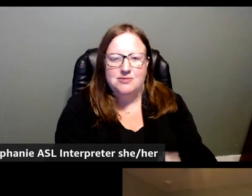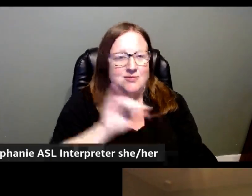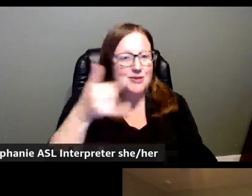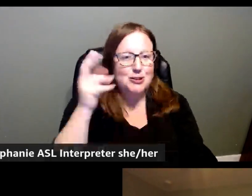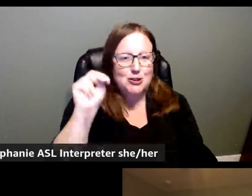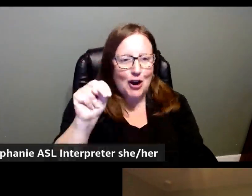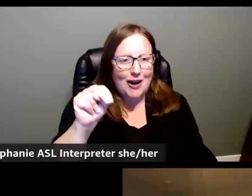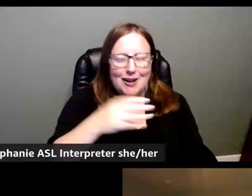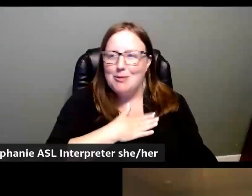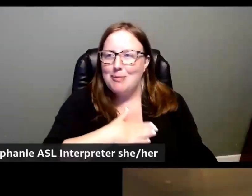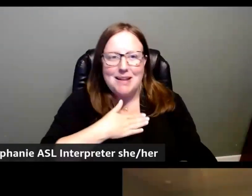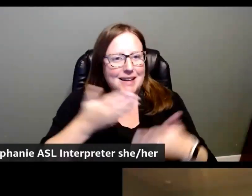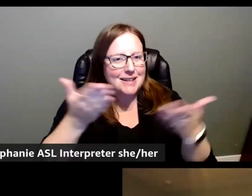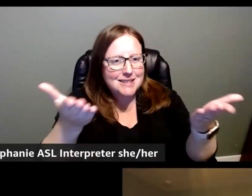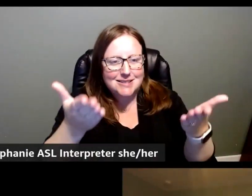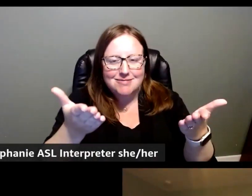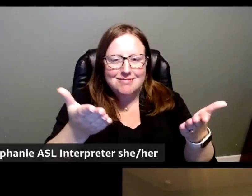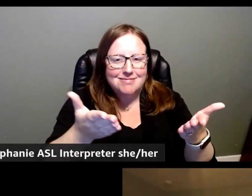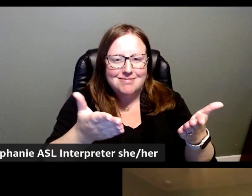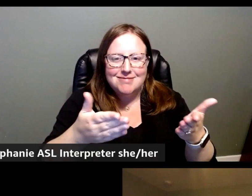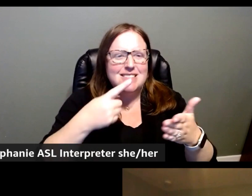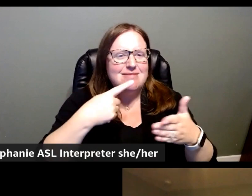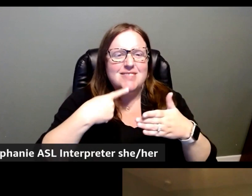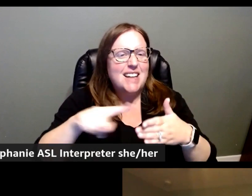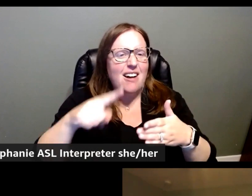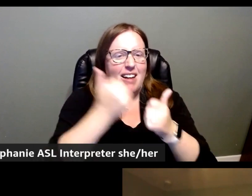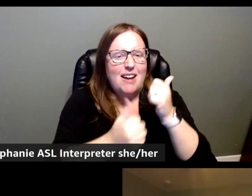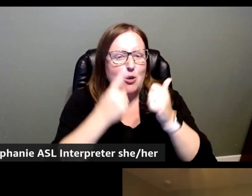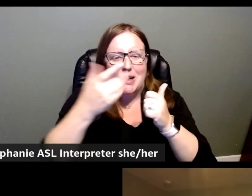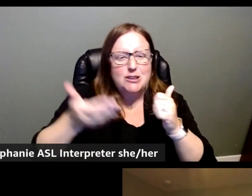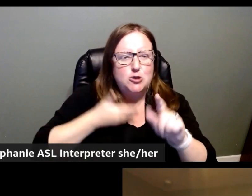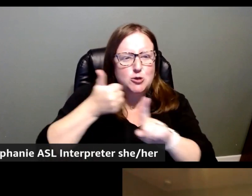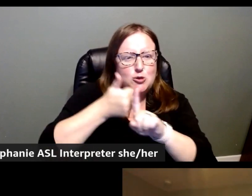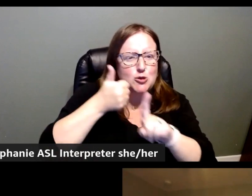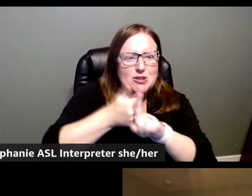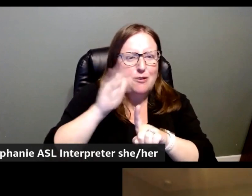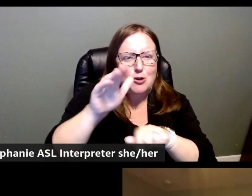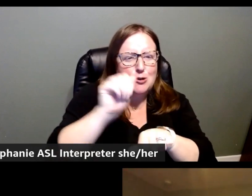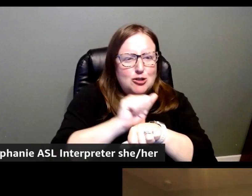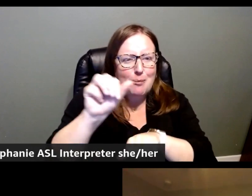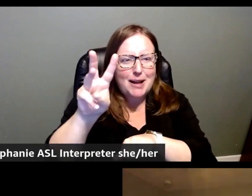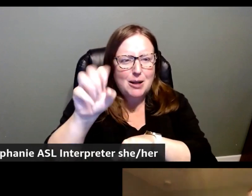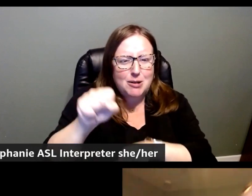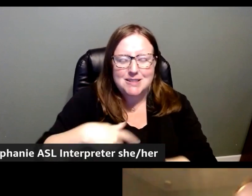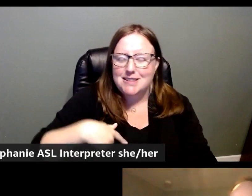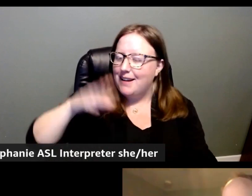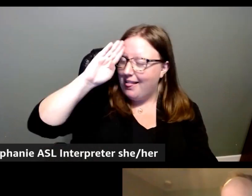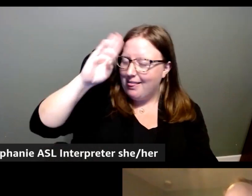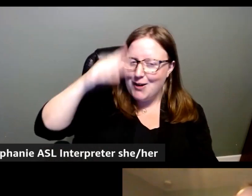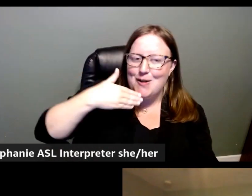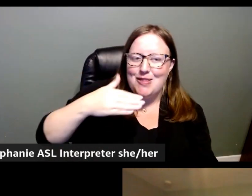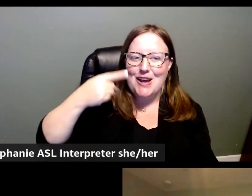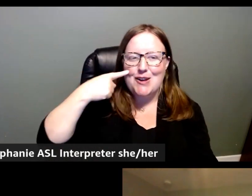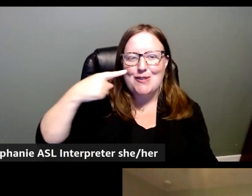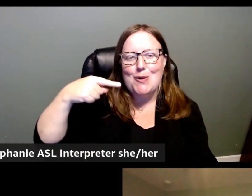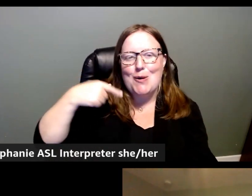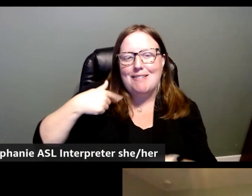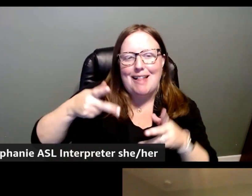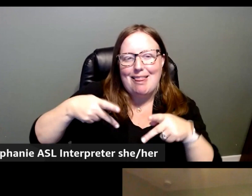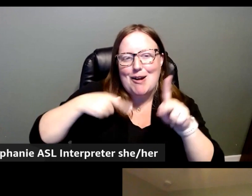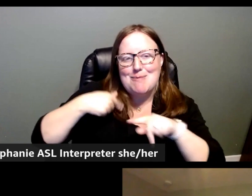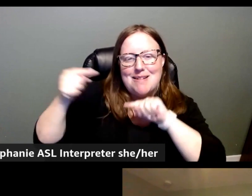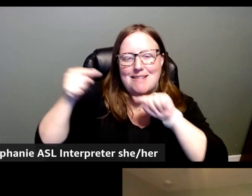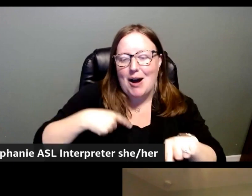John, please tell everyone what is it that you do at AWS? Julian, thanks for having me. I work on